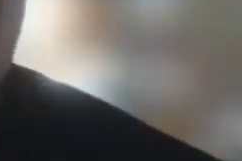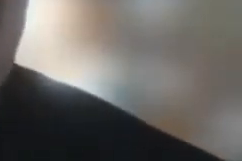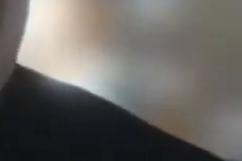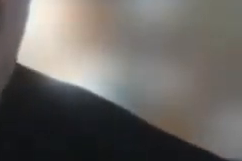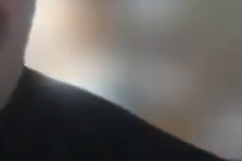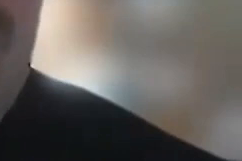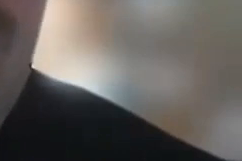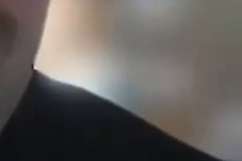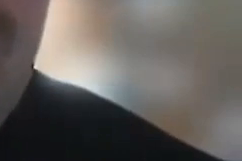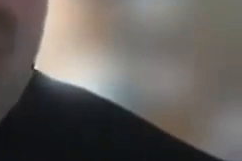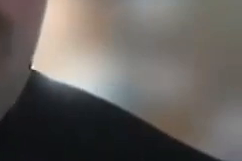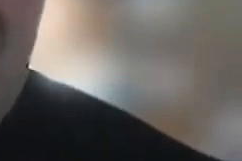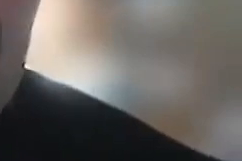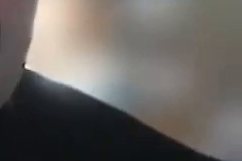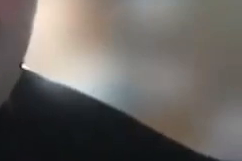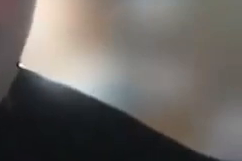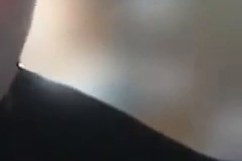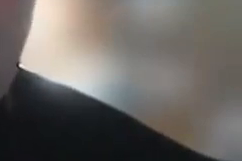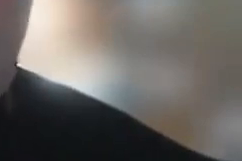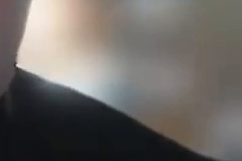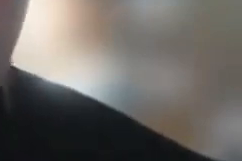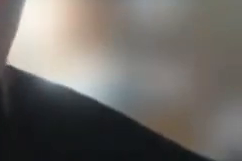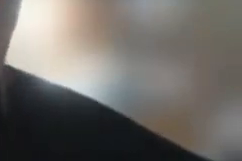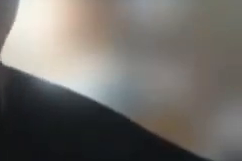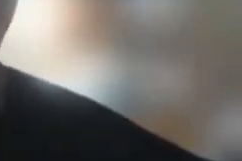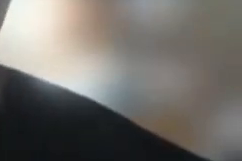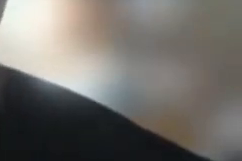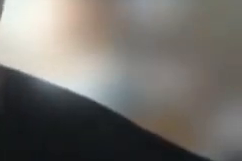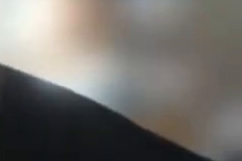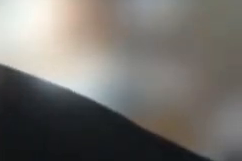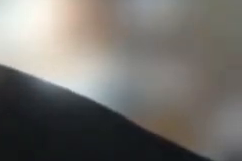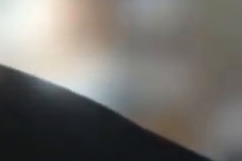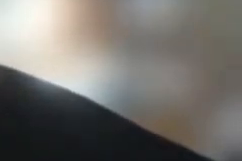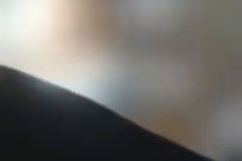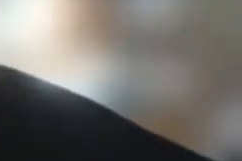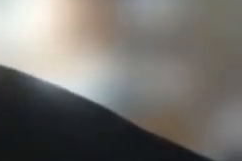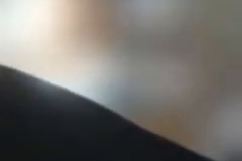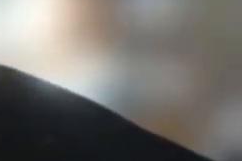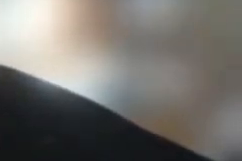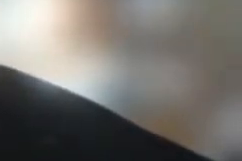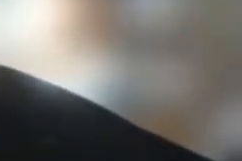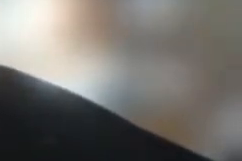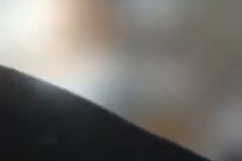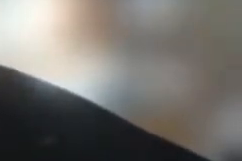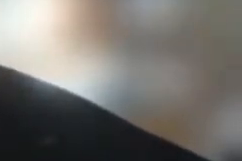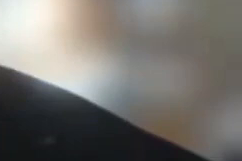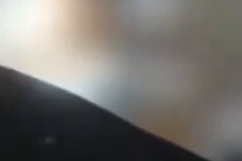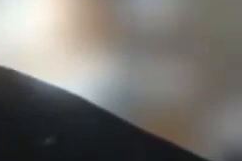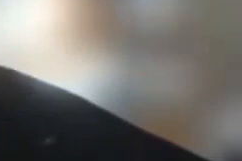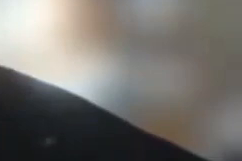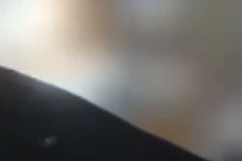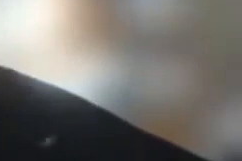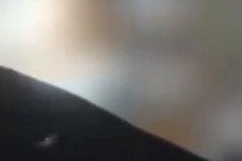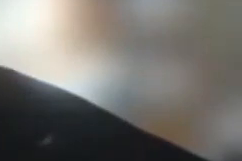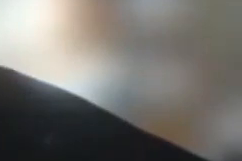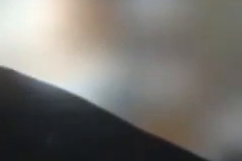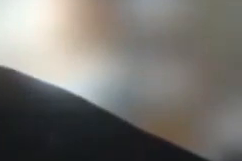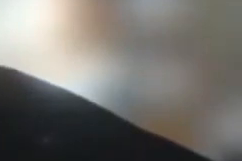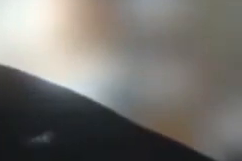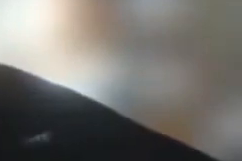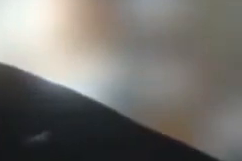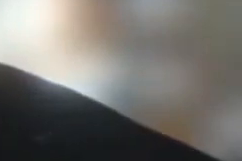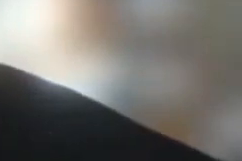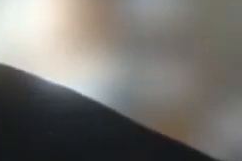Port. And so, yeah, we're gonna spend a little time running through a slide presentation for